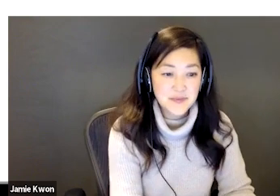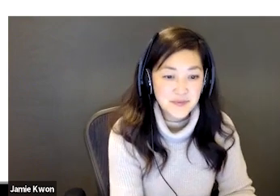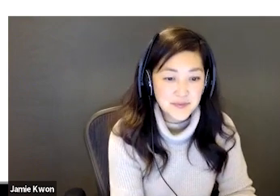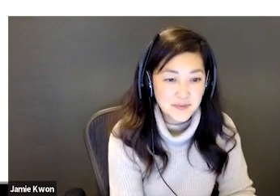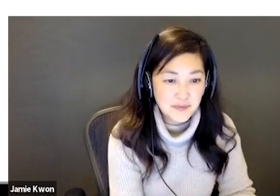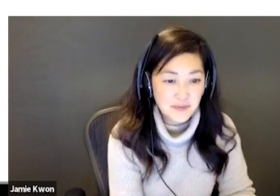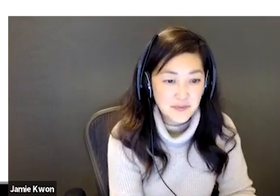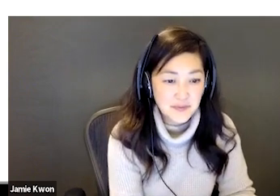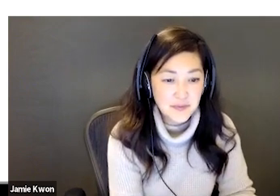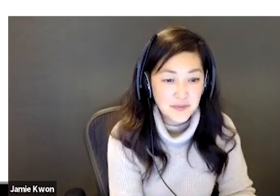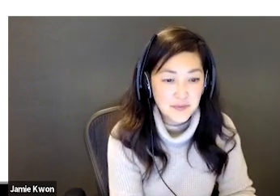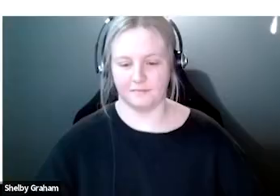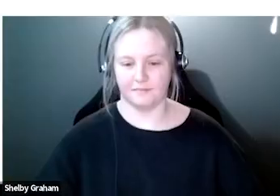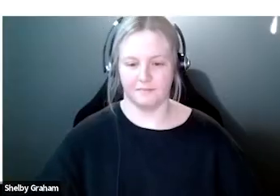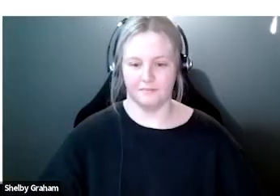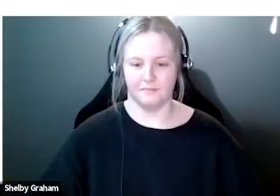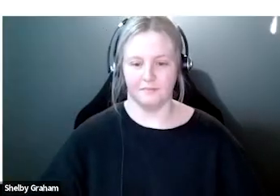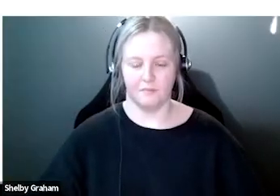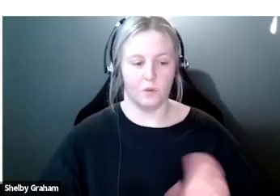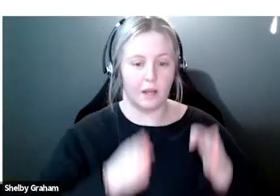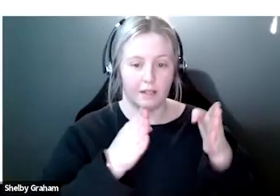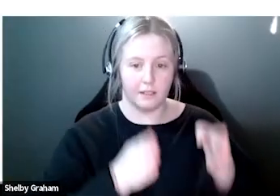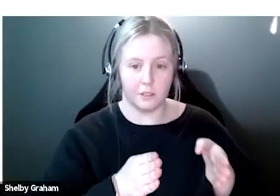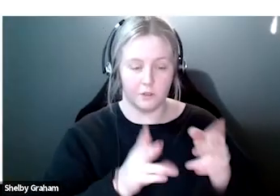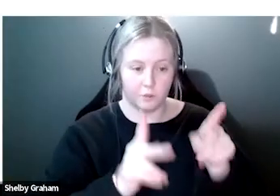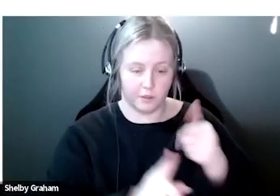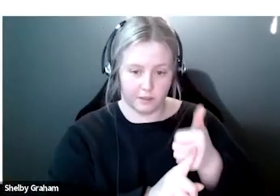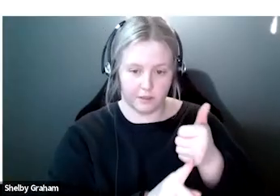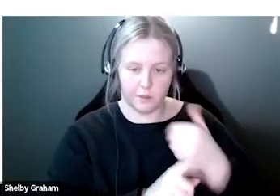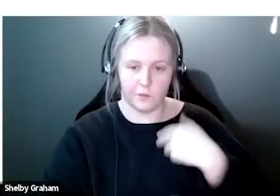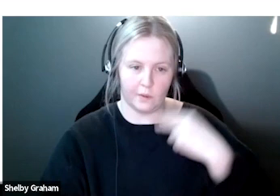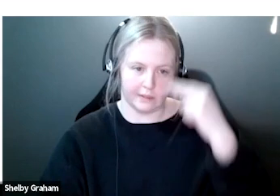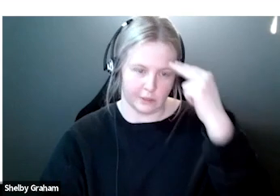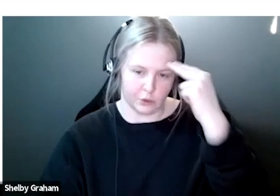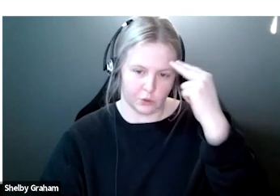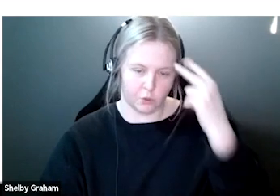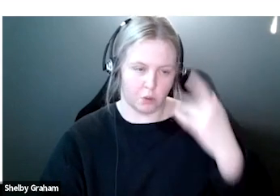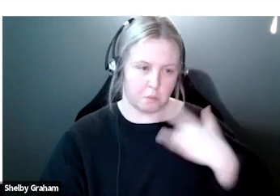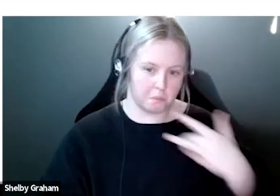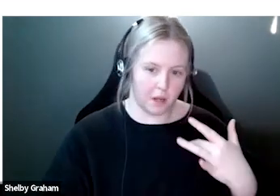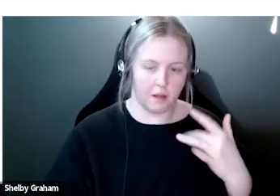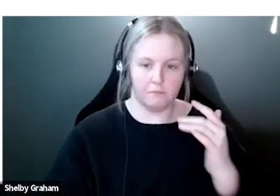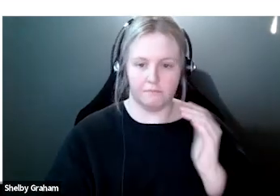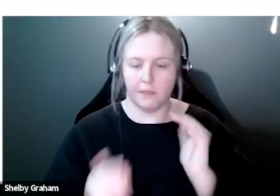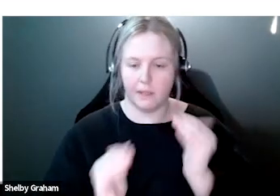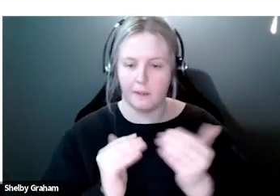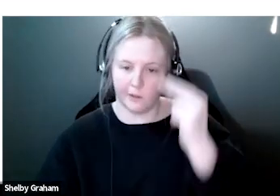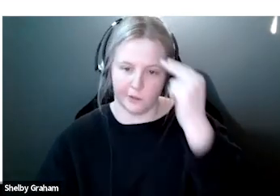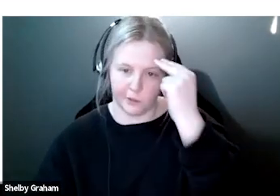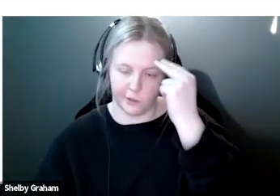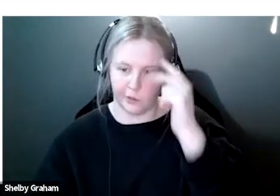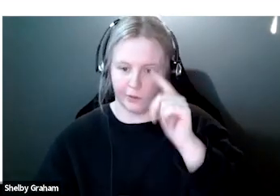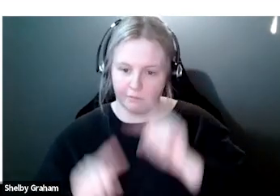An individual that's neurologically typical versus somebody who's got more neurological wiring, let's say 10 times as much, experience the same